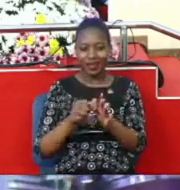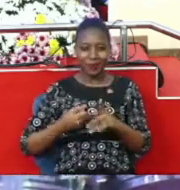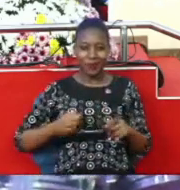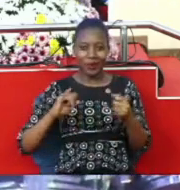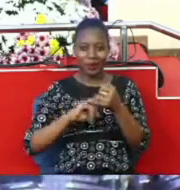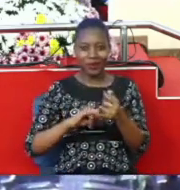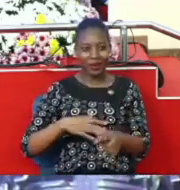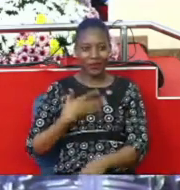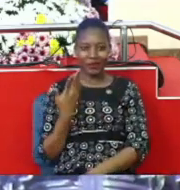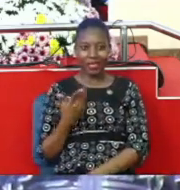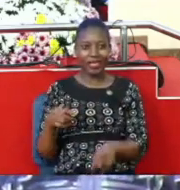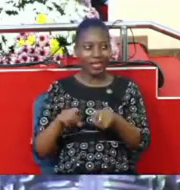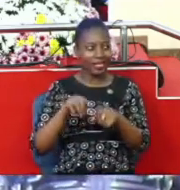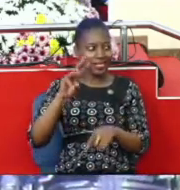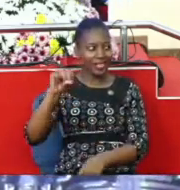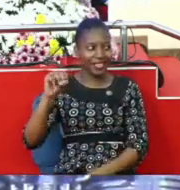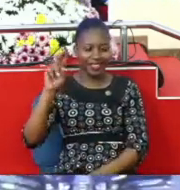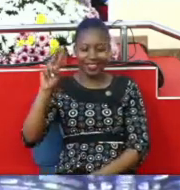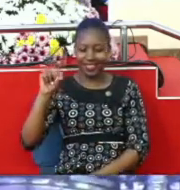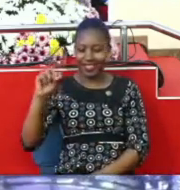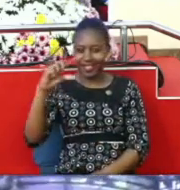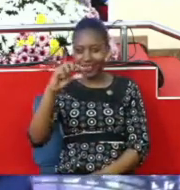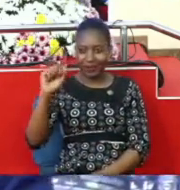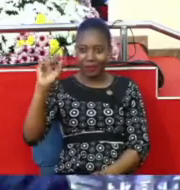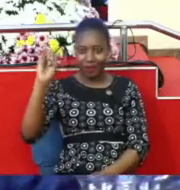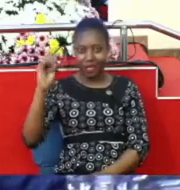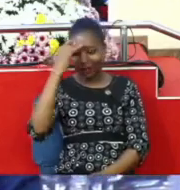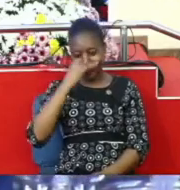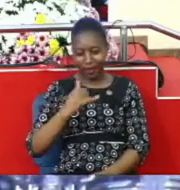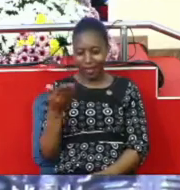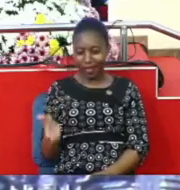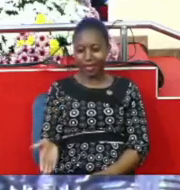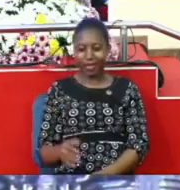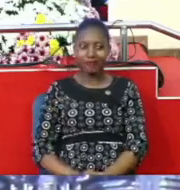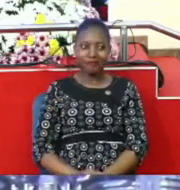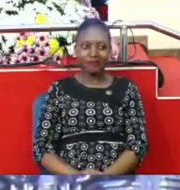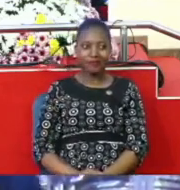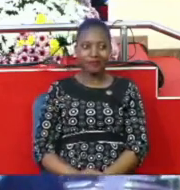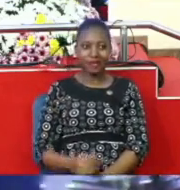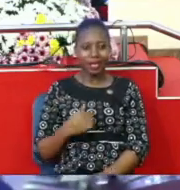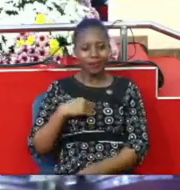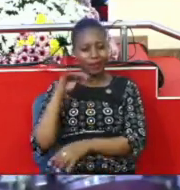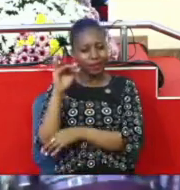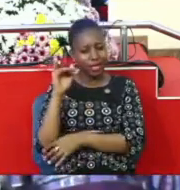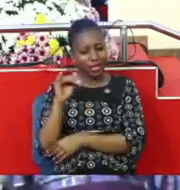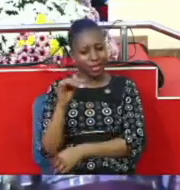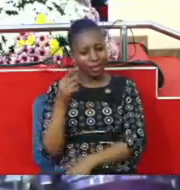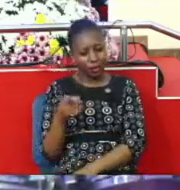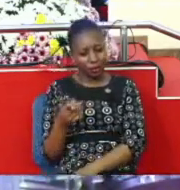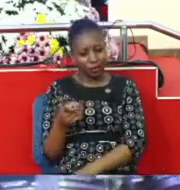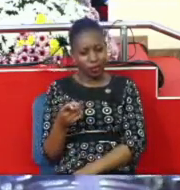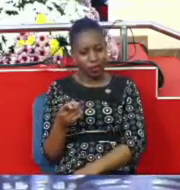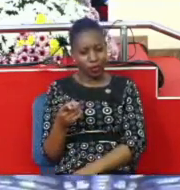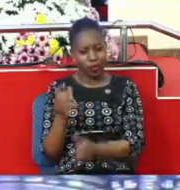And Mungai. Pamoja na in the house. Kwa sababu wako hapa. So I was asked, why were you where we